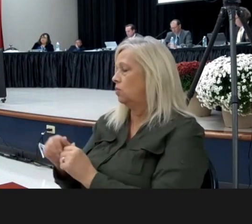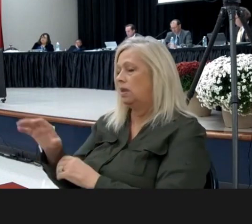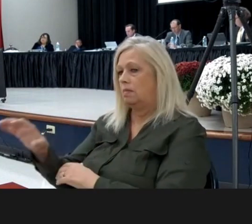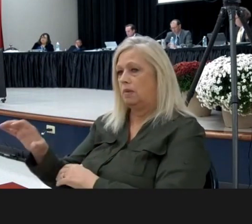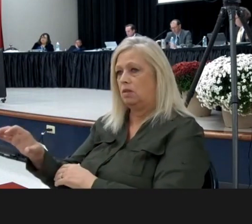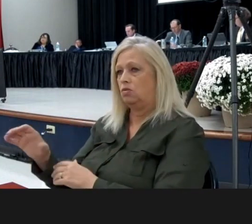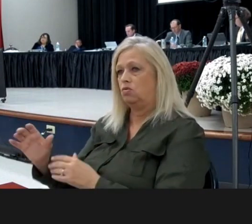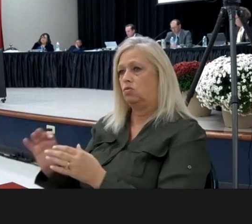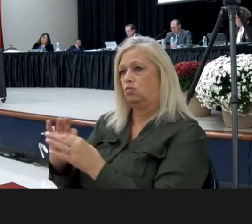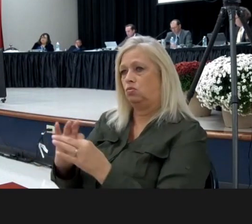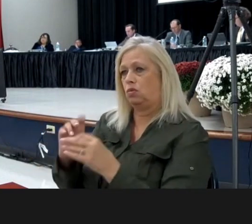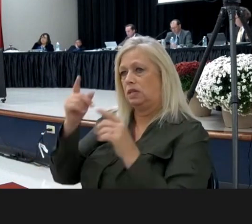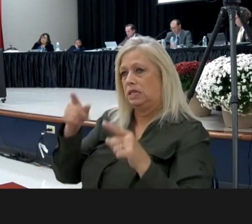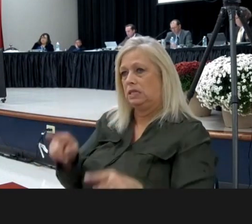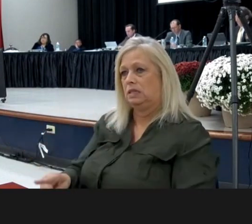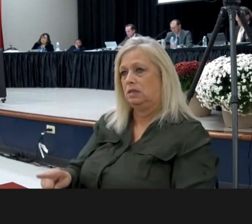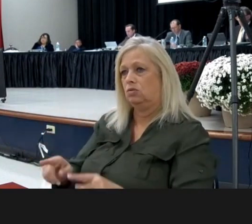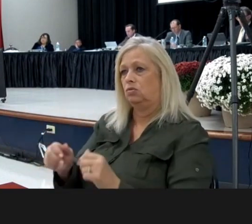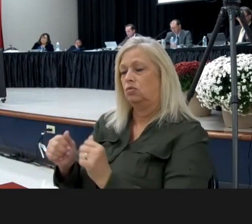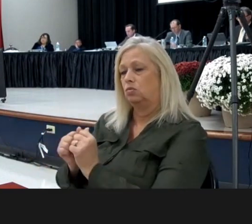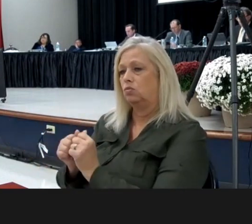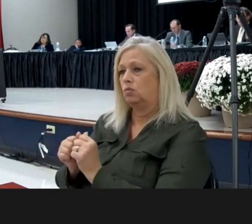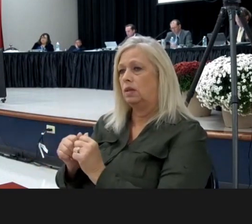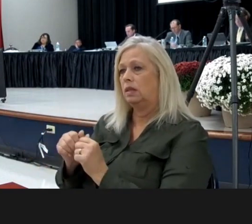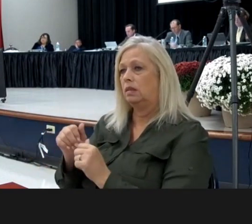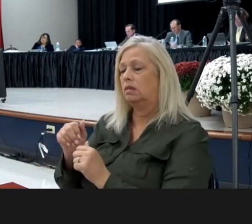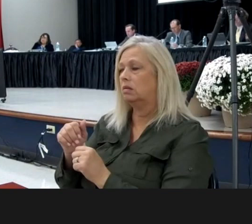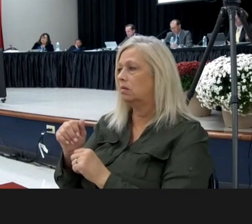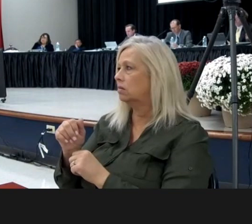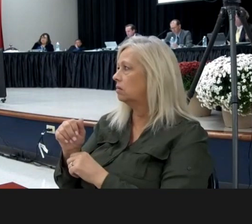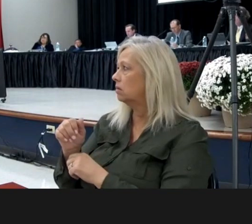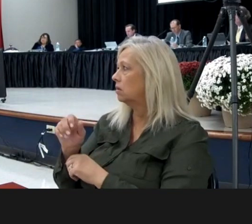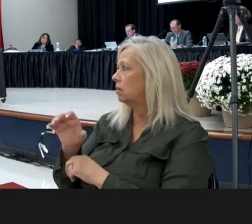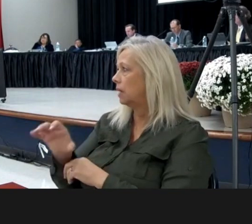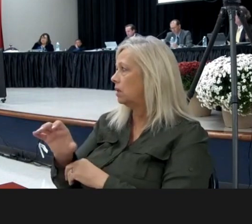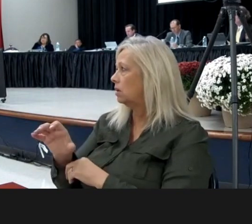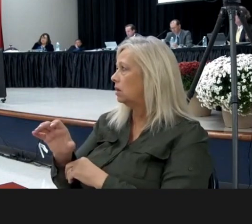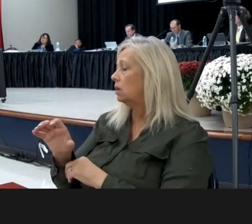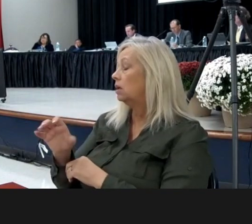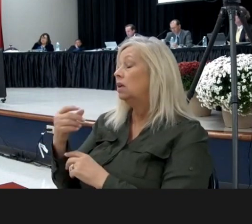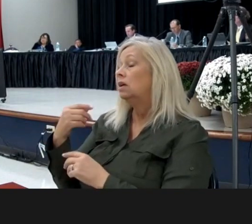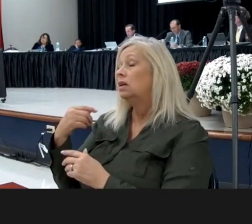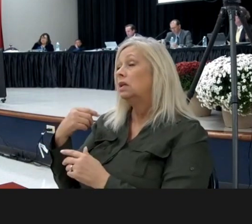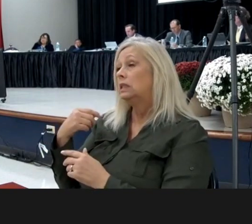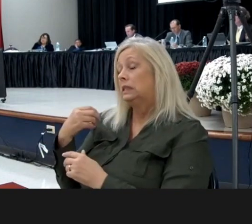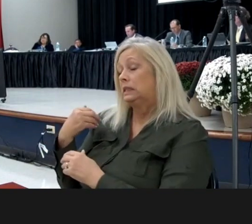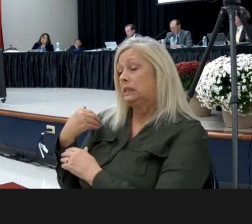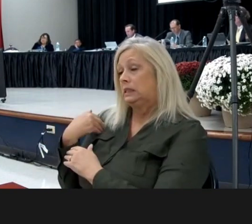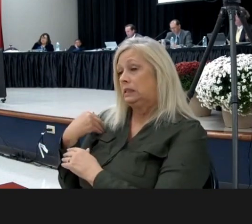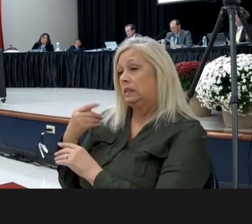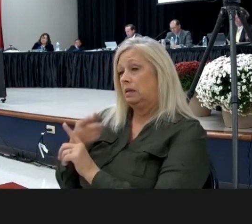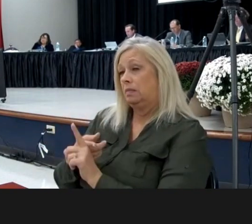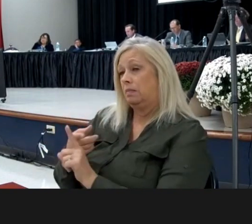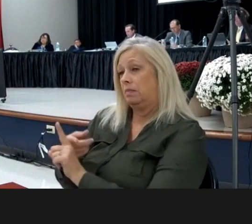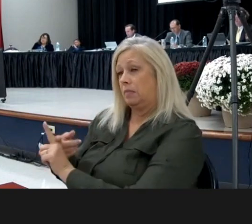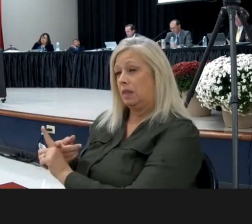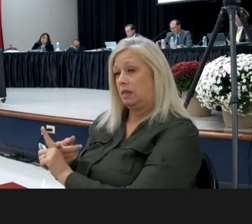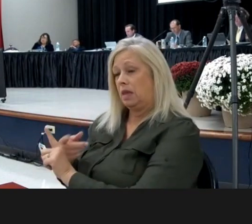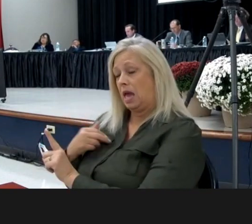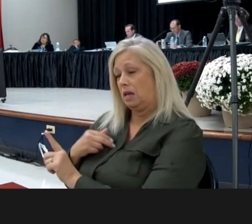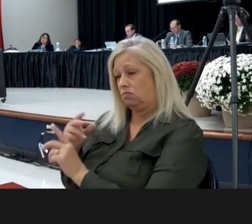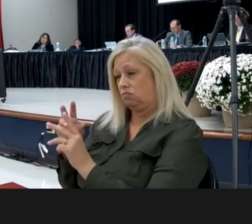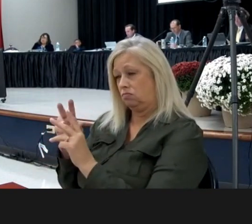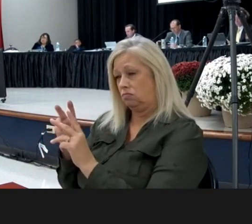the city and Baylor on who that hotel will be. We've primarily over the last few months been having some exploratory discussions